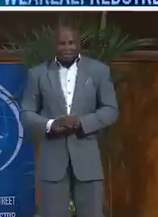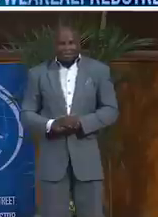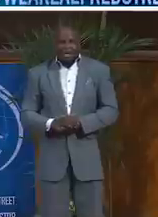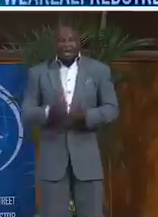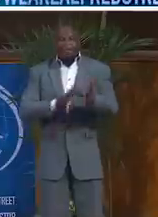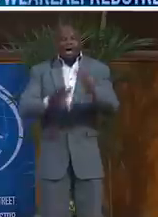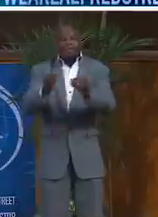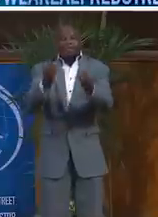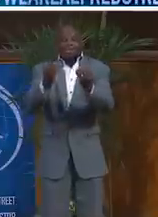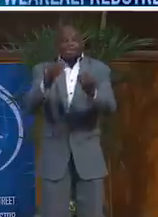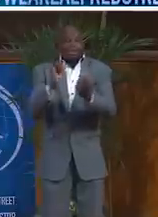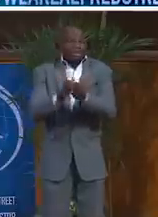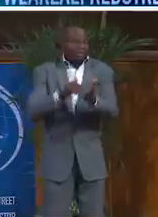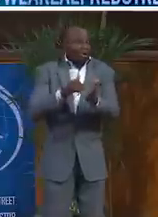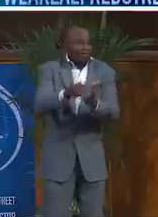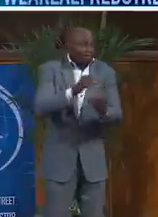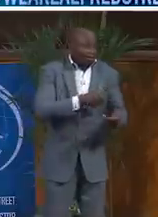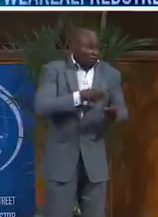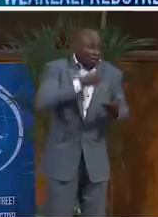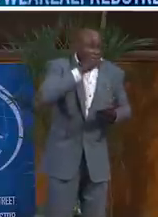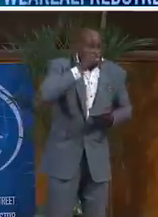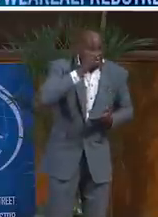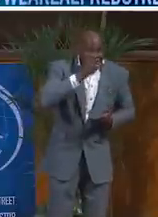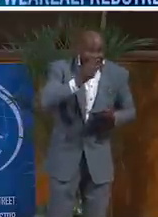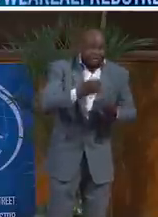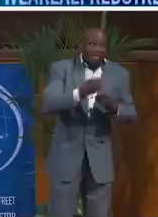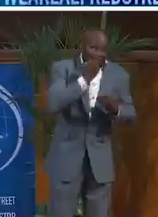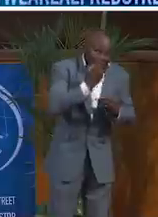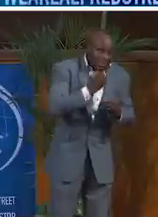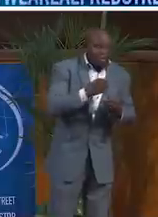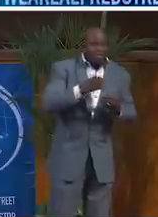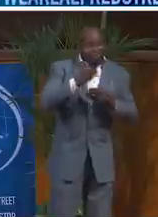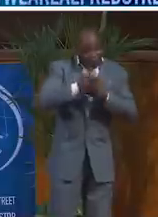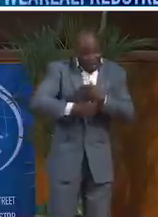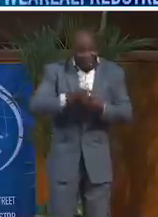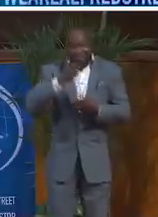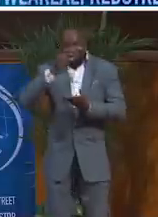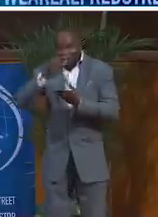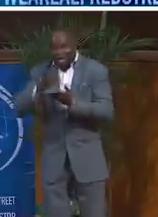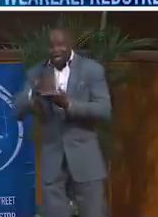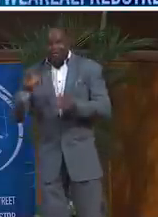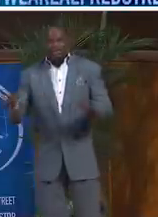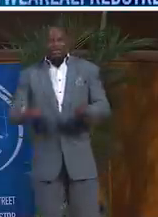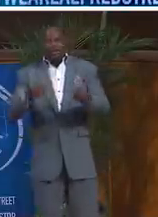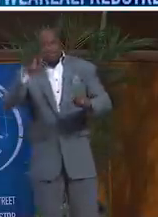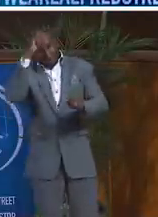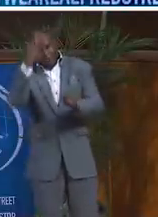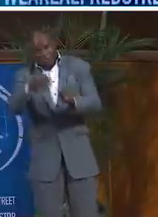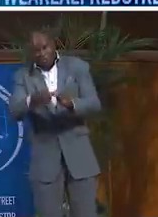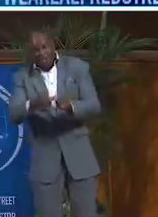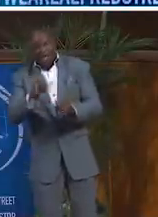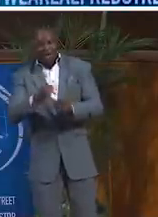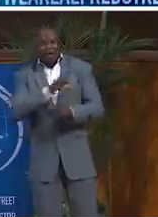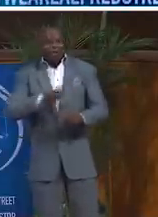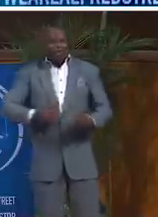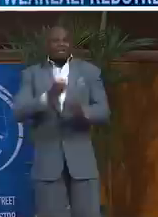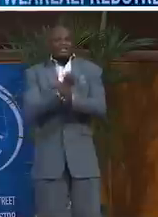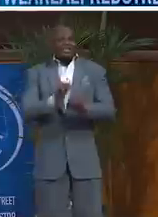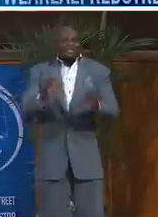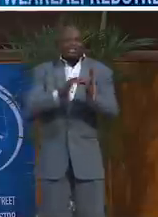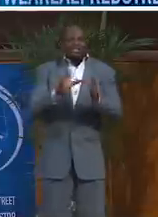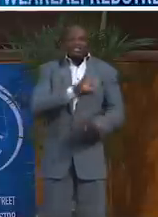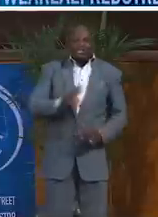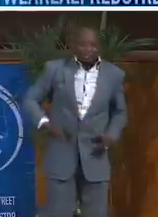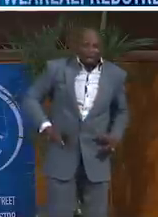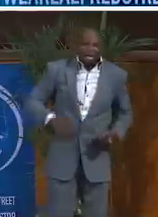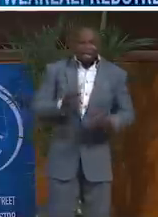The Bible teaches us that as often as we drink this cup and eat of this bread, we do it in remembrance of our Lord and Savior, Jesus